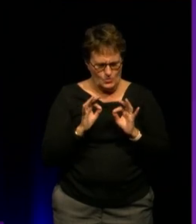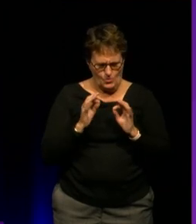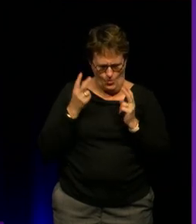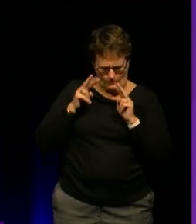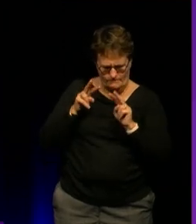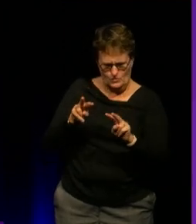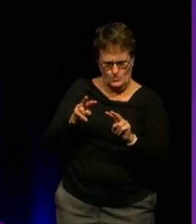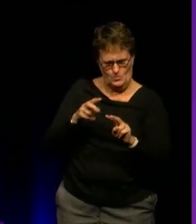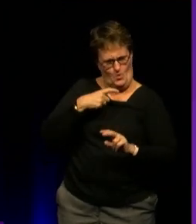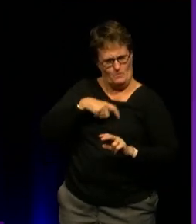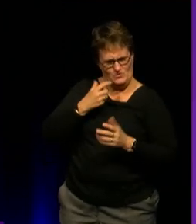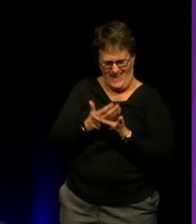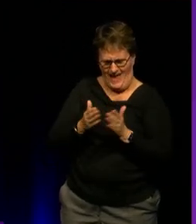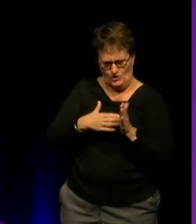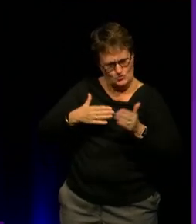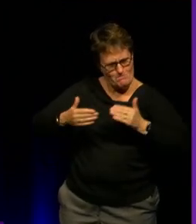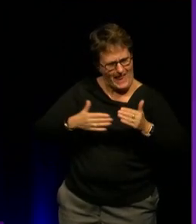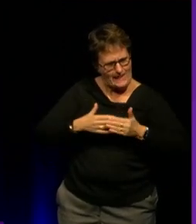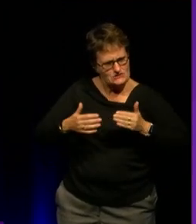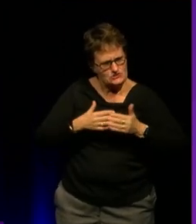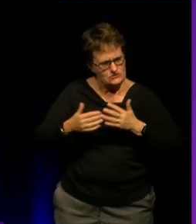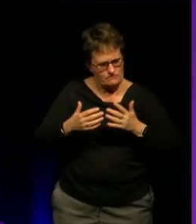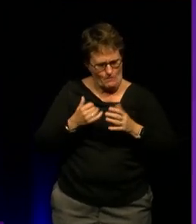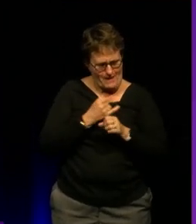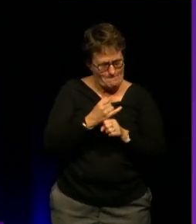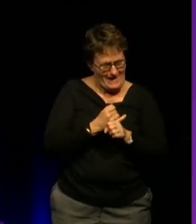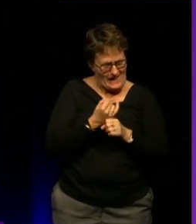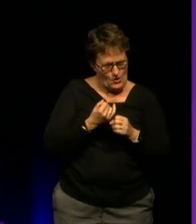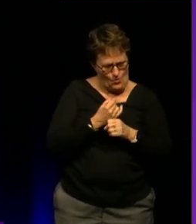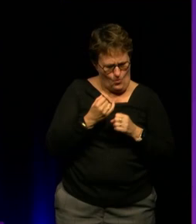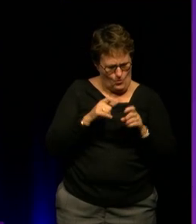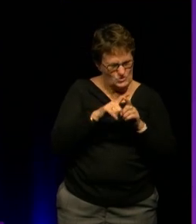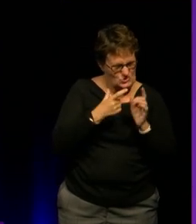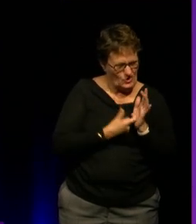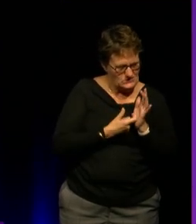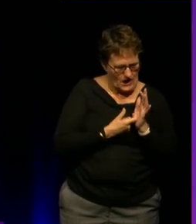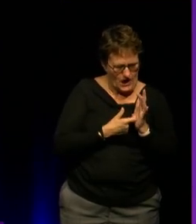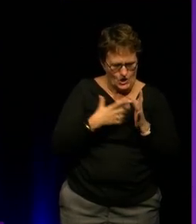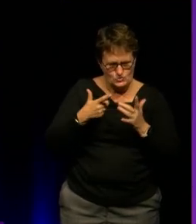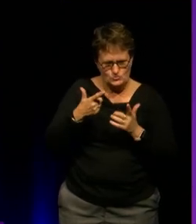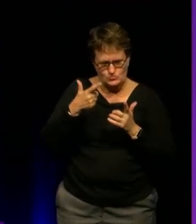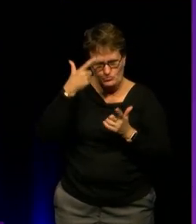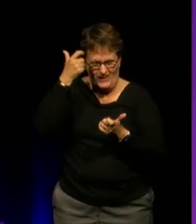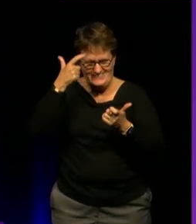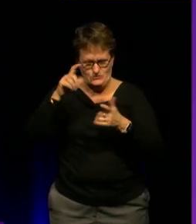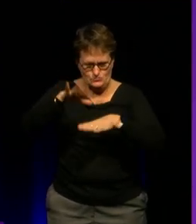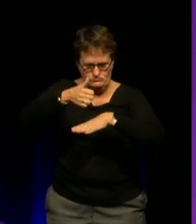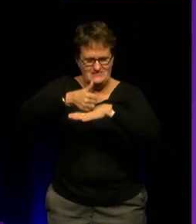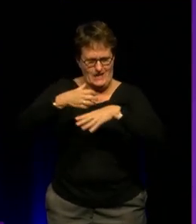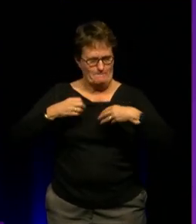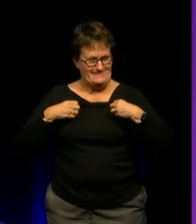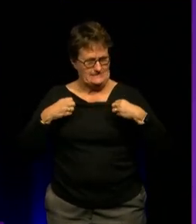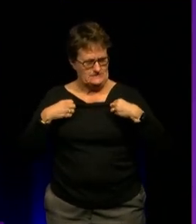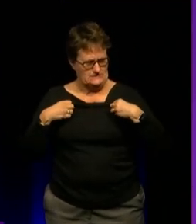just personally how to manage through being from a medical practitioner through to an entrepreneur of this